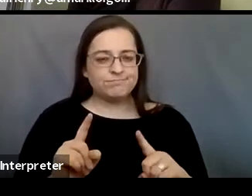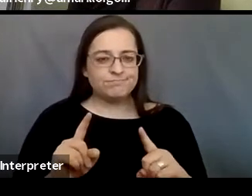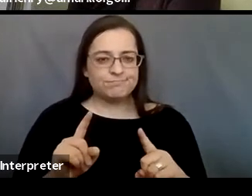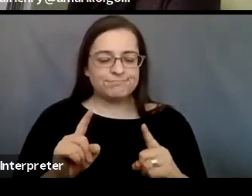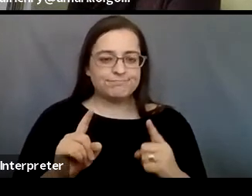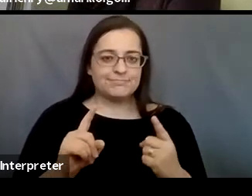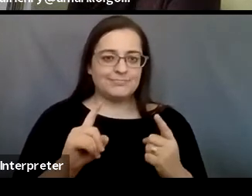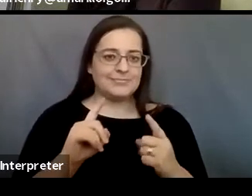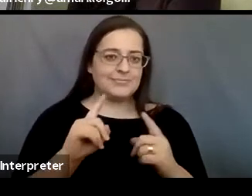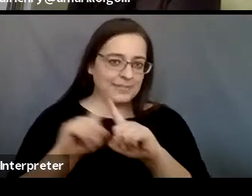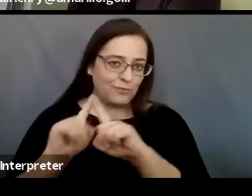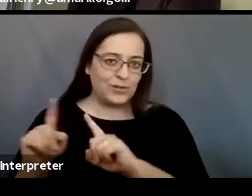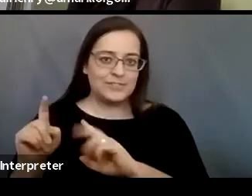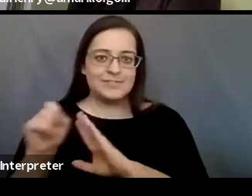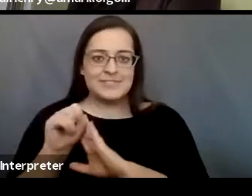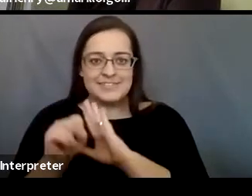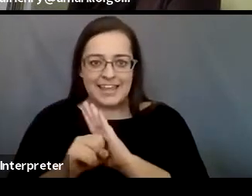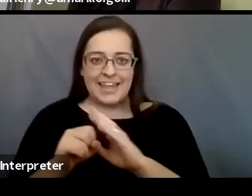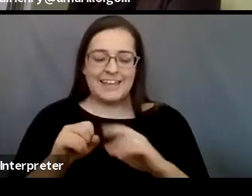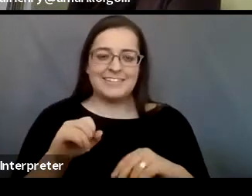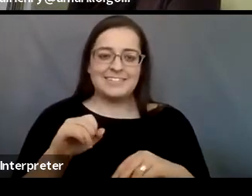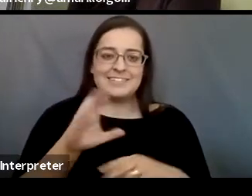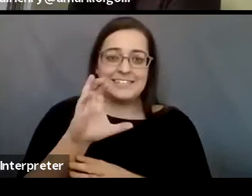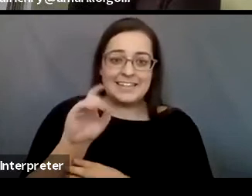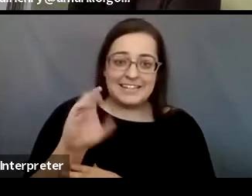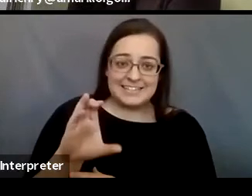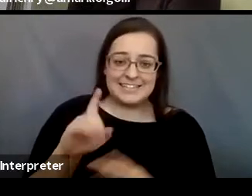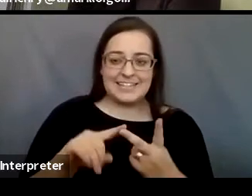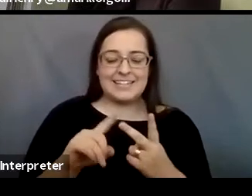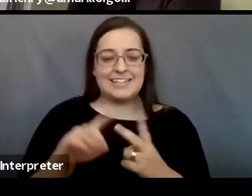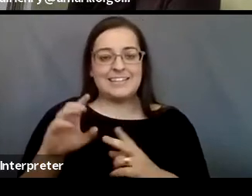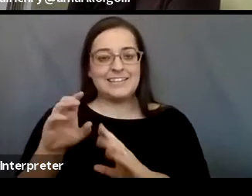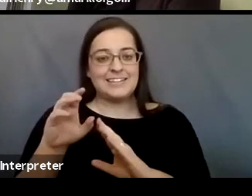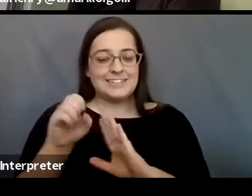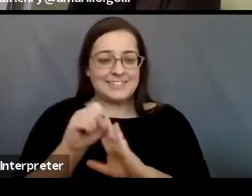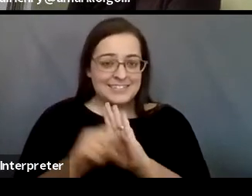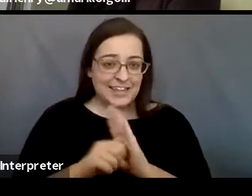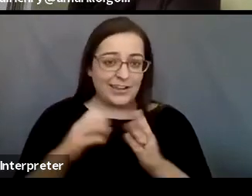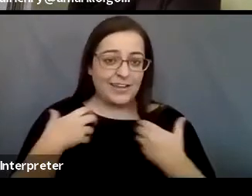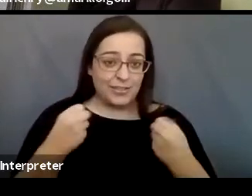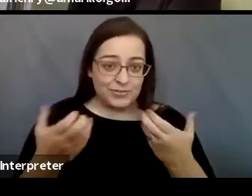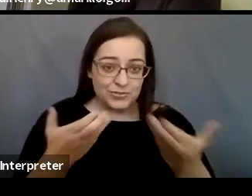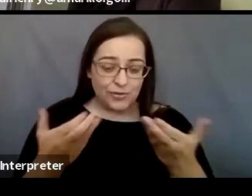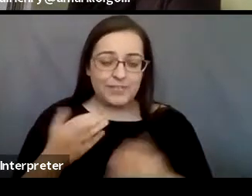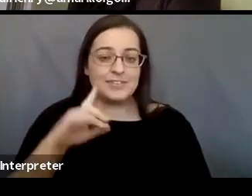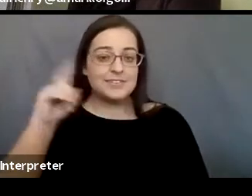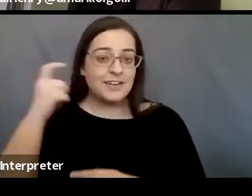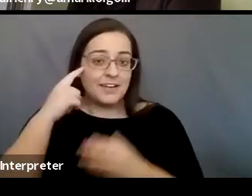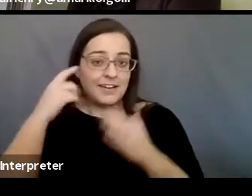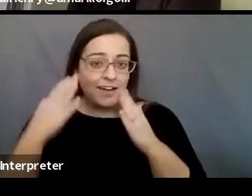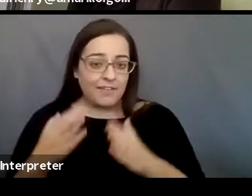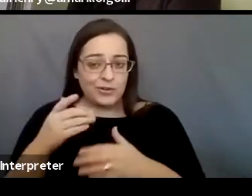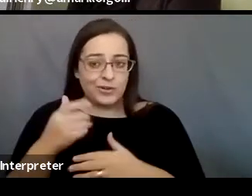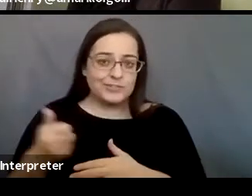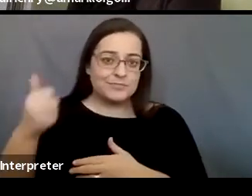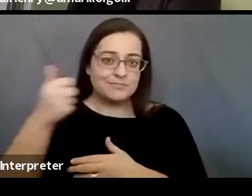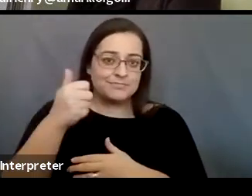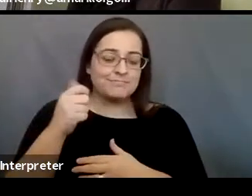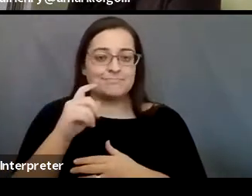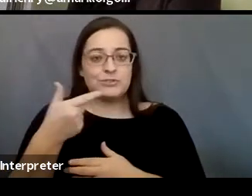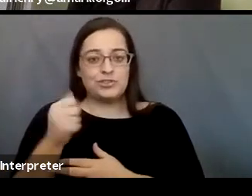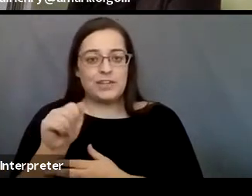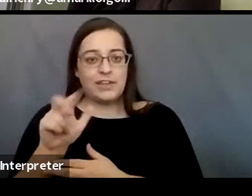guidelines right now, from the CDC to the Department of State Health Services to the governor's executive orders, GA 29 and GA